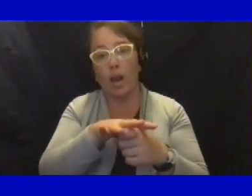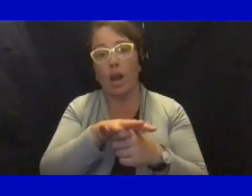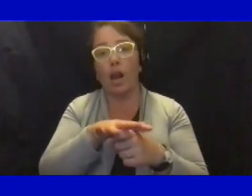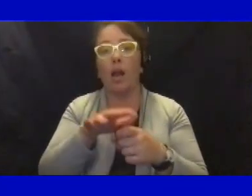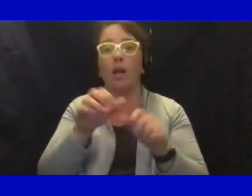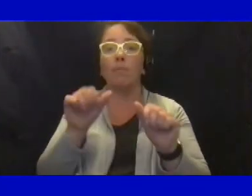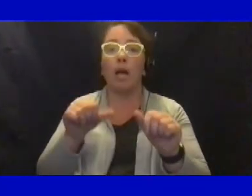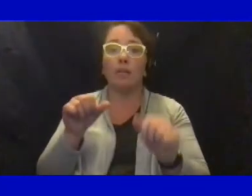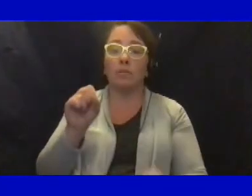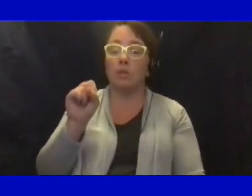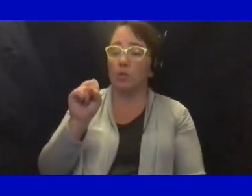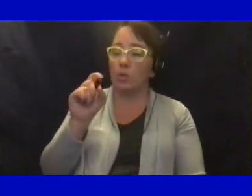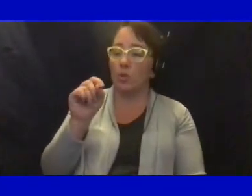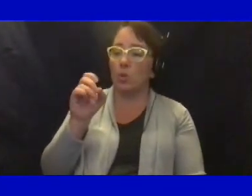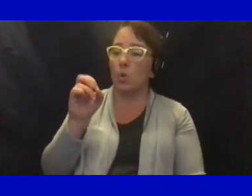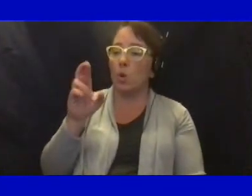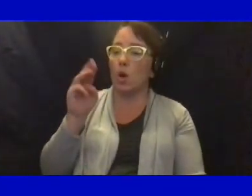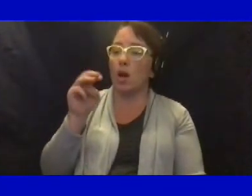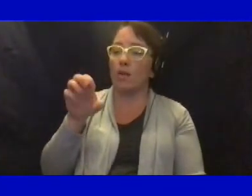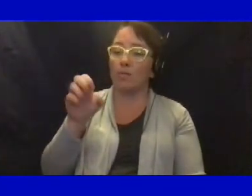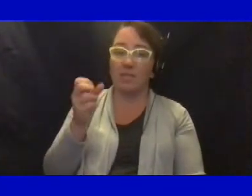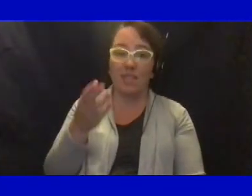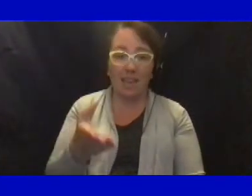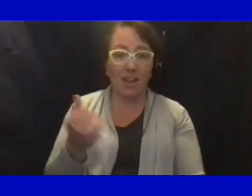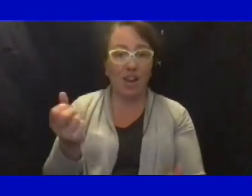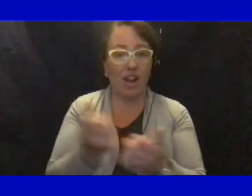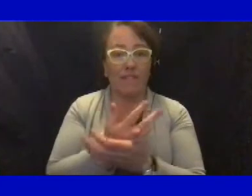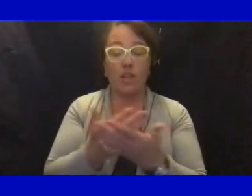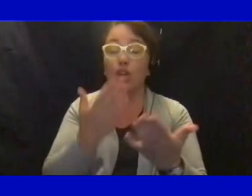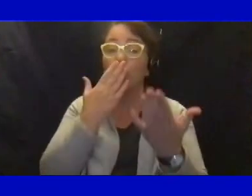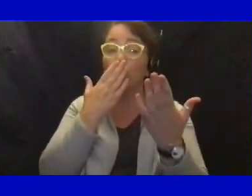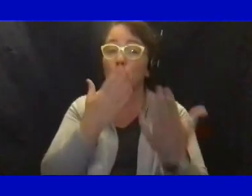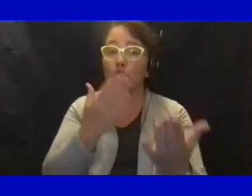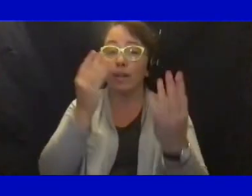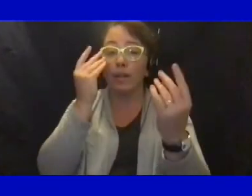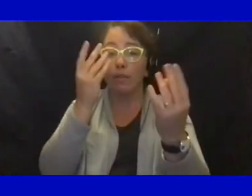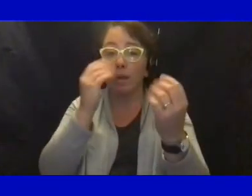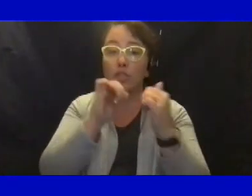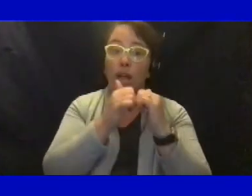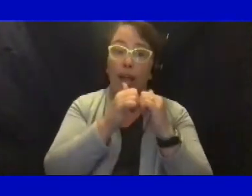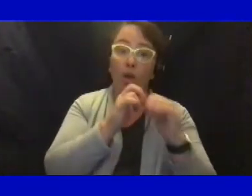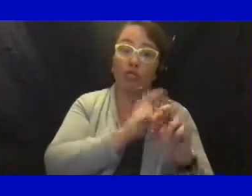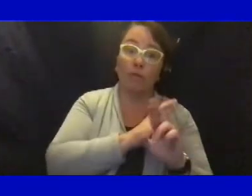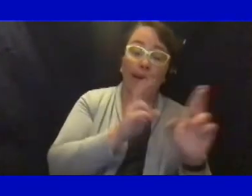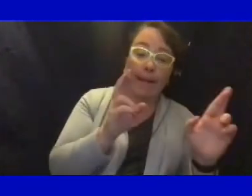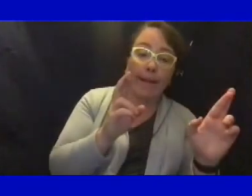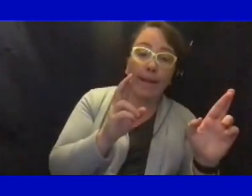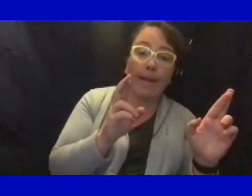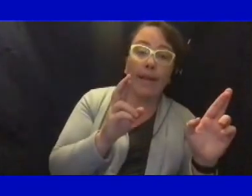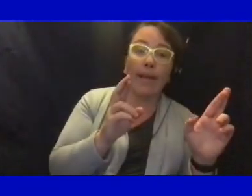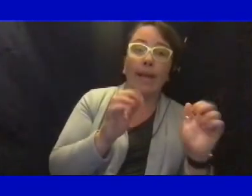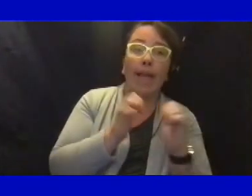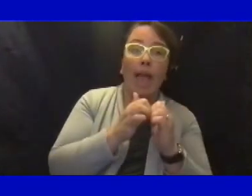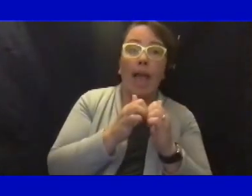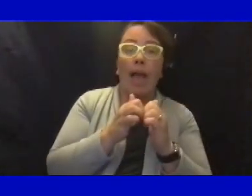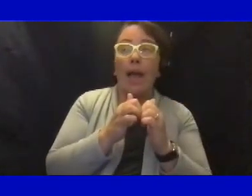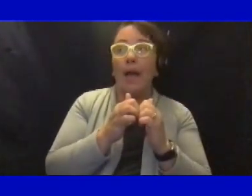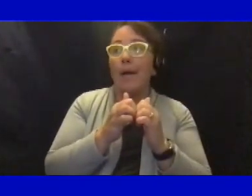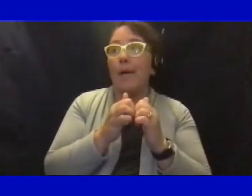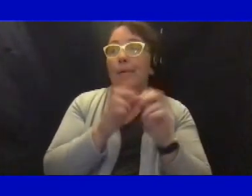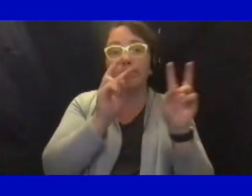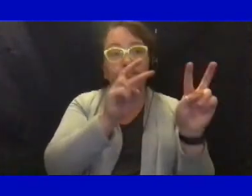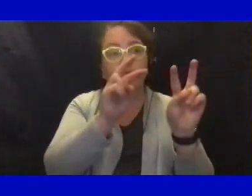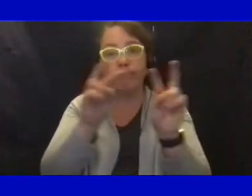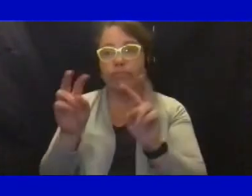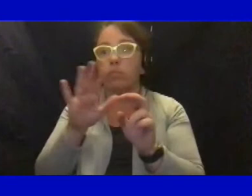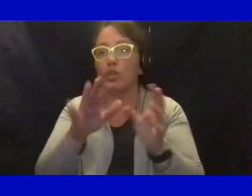electronic version of that, and it's got a lot of great information from big scale, looking at your property, to everything to